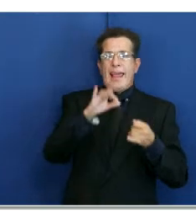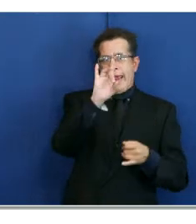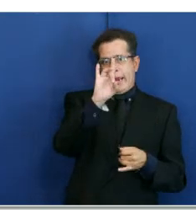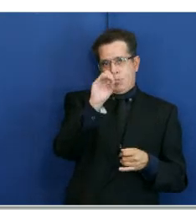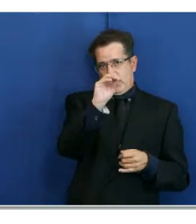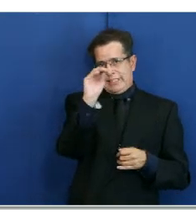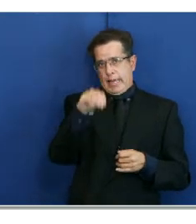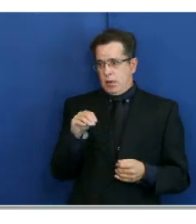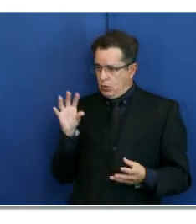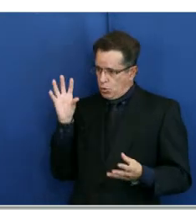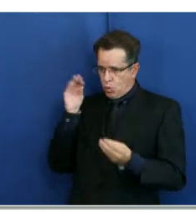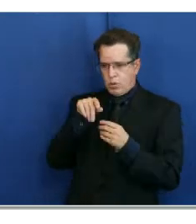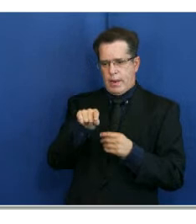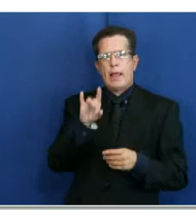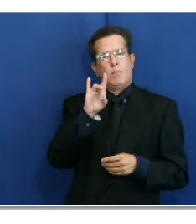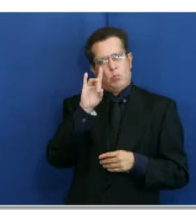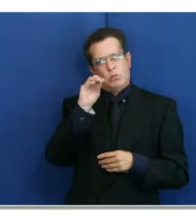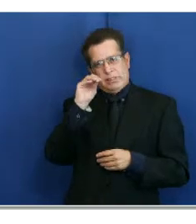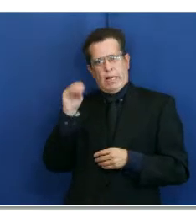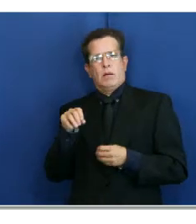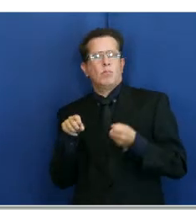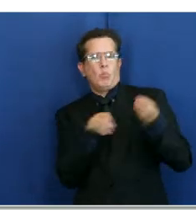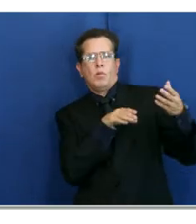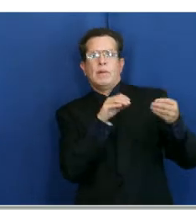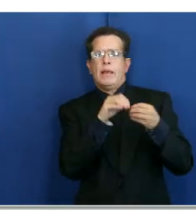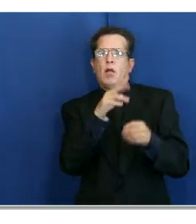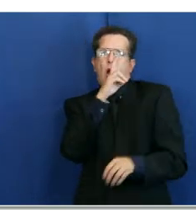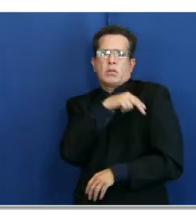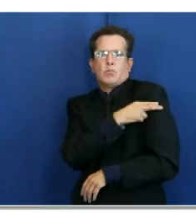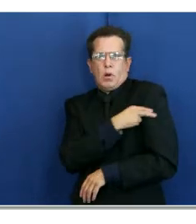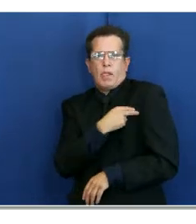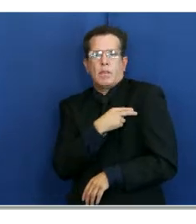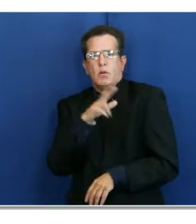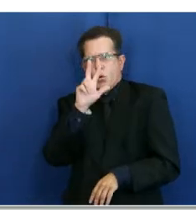total numbers of cases have been hospitalized. This includes